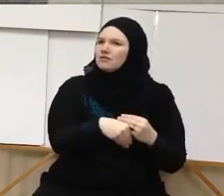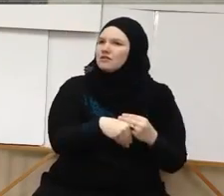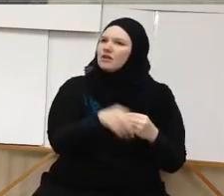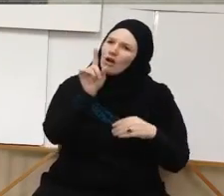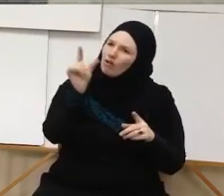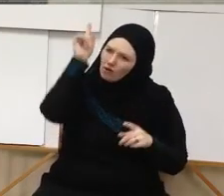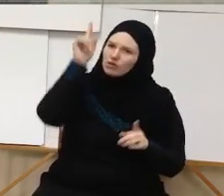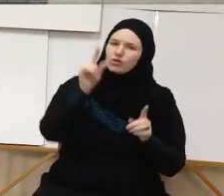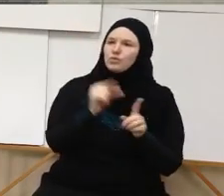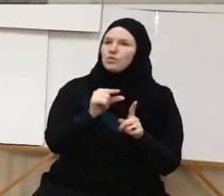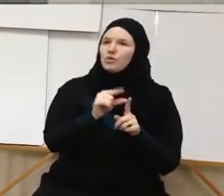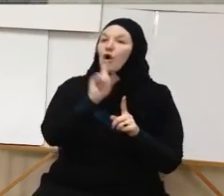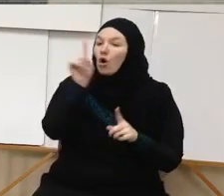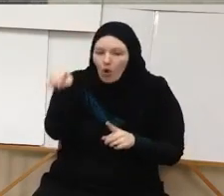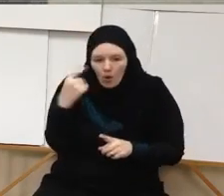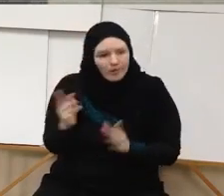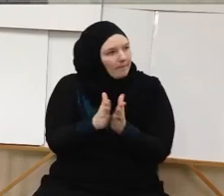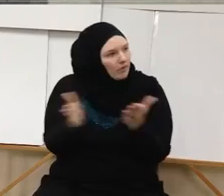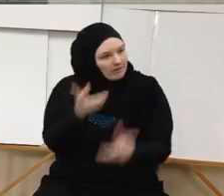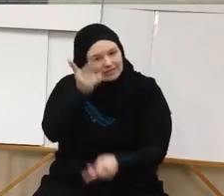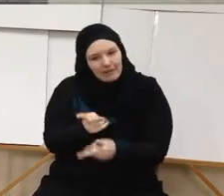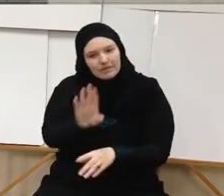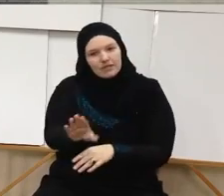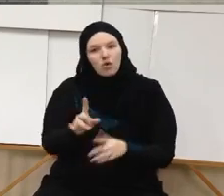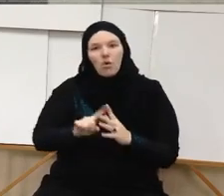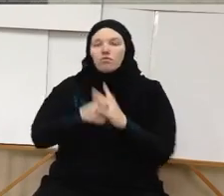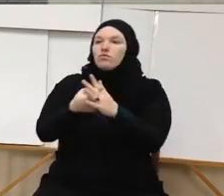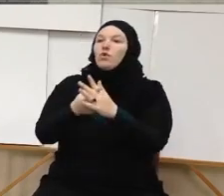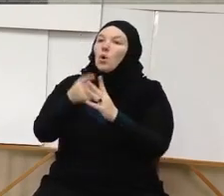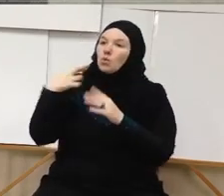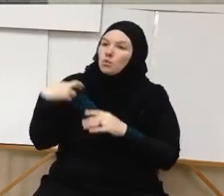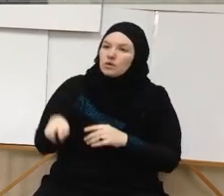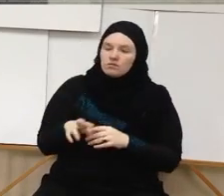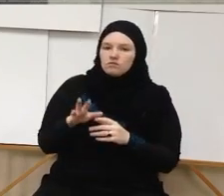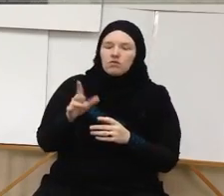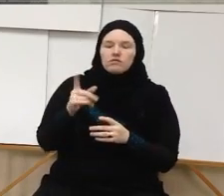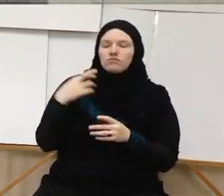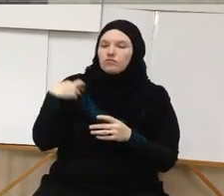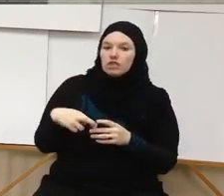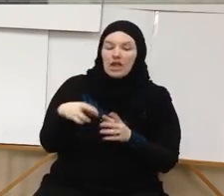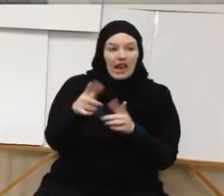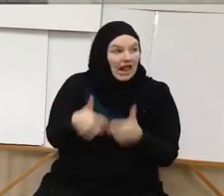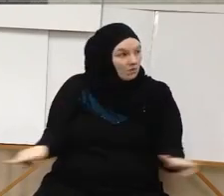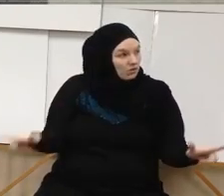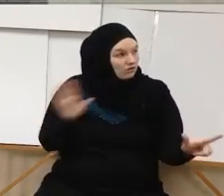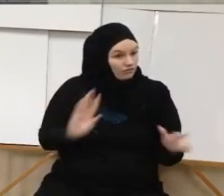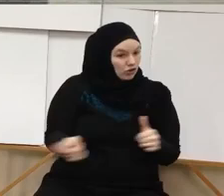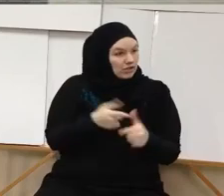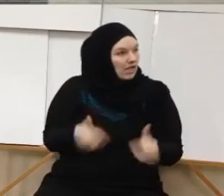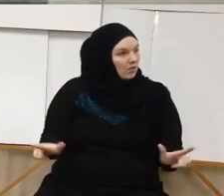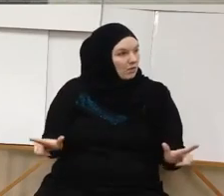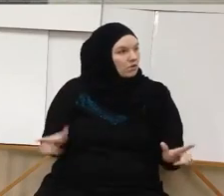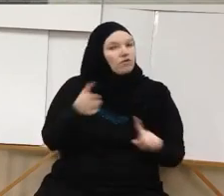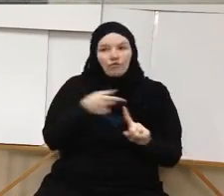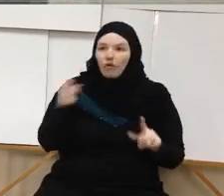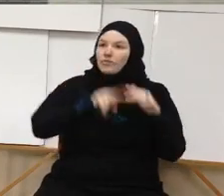book that was kept in its original language from cover to cover by the immediate companions of